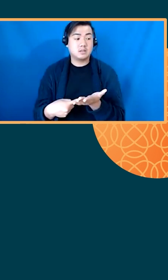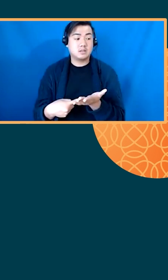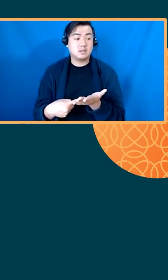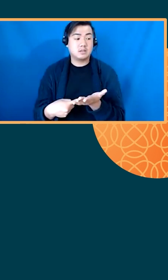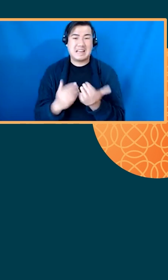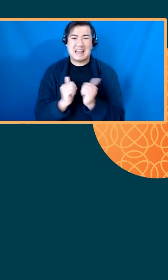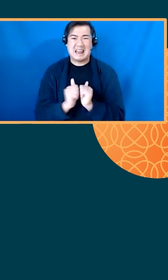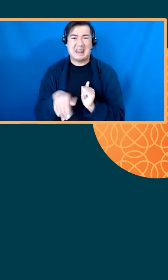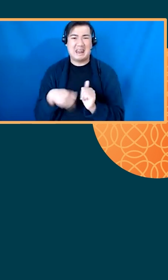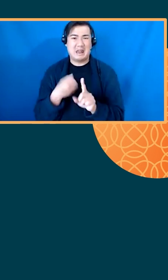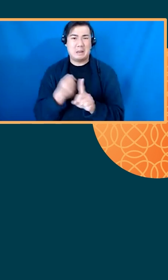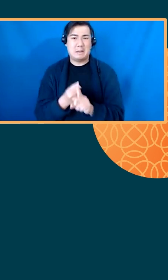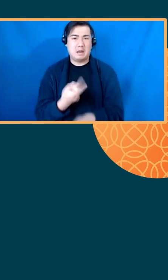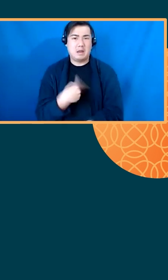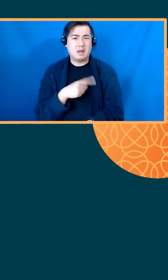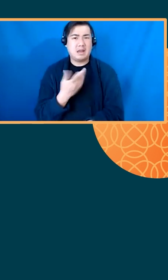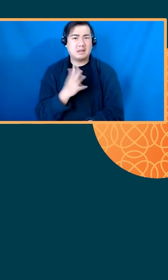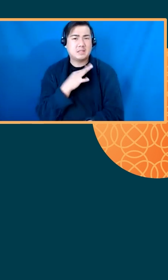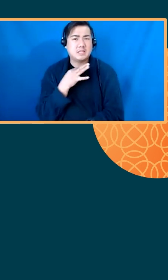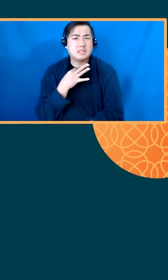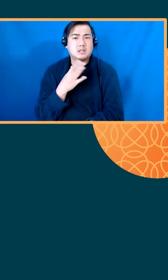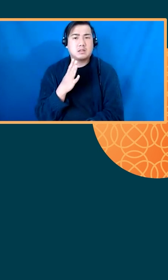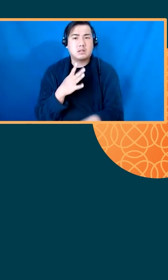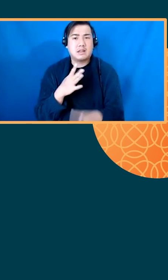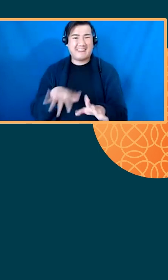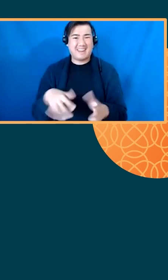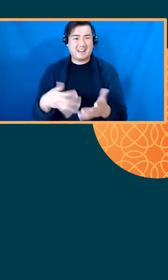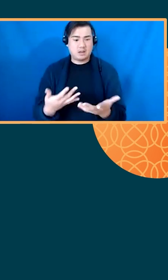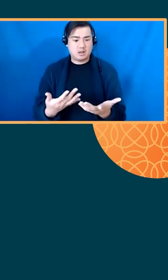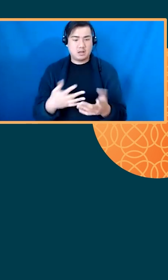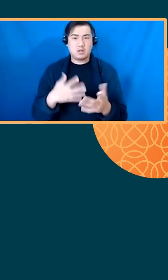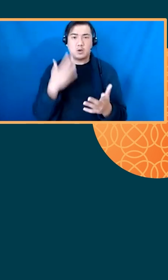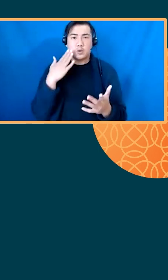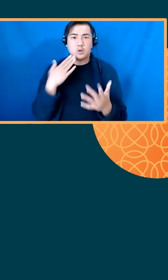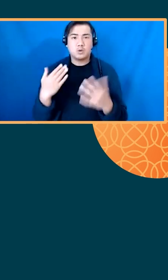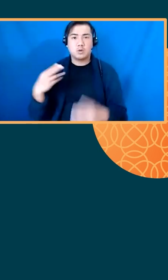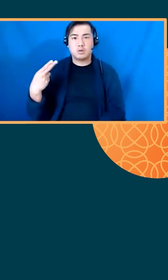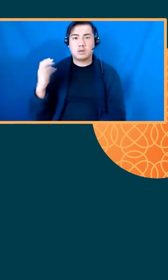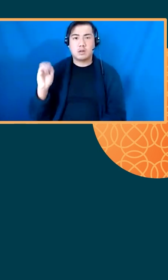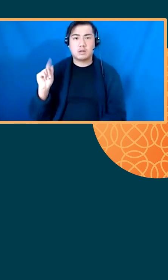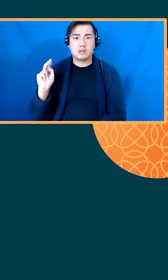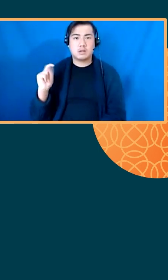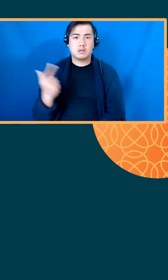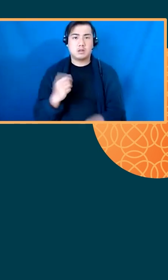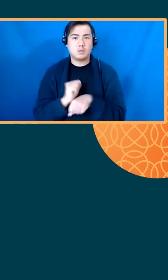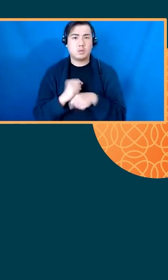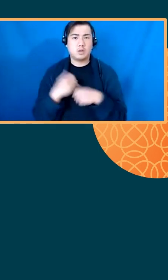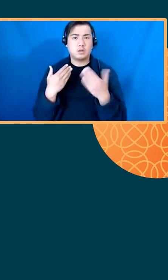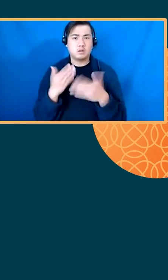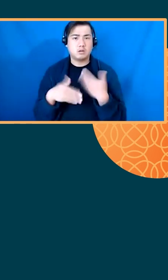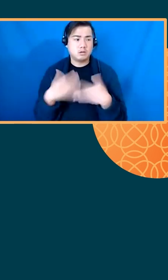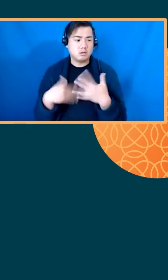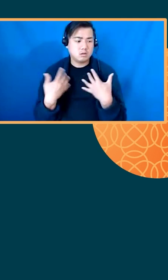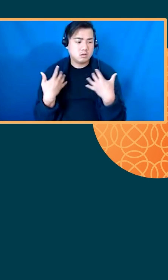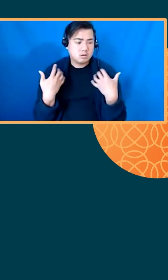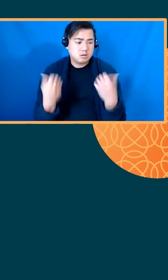you identify, like, where has that lived in your body, in your own healing work? Is it, you know, in my own work of